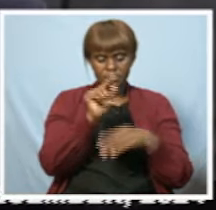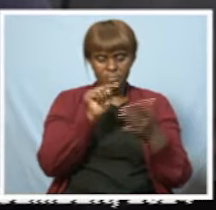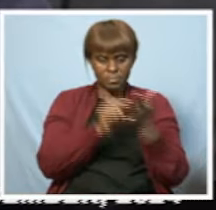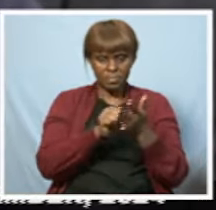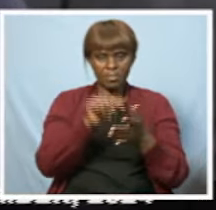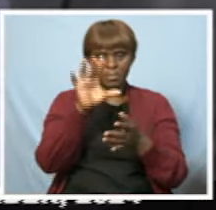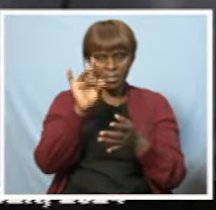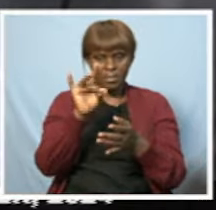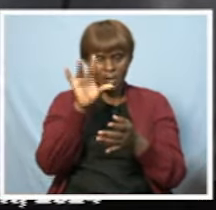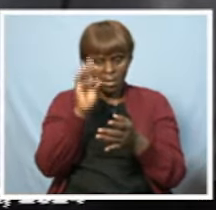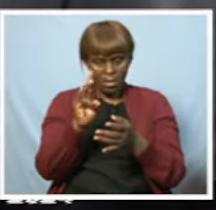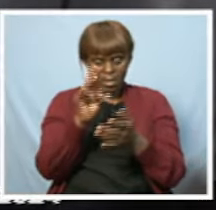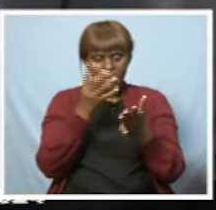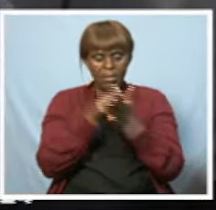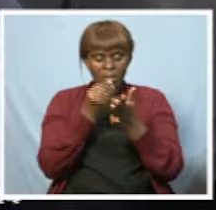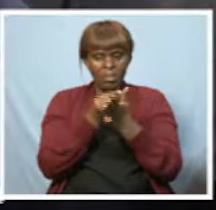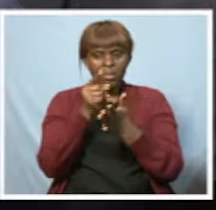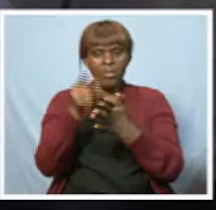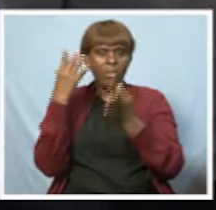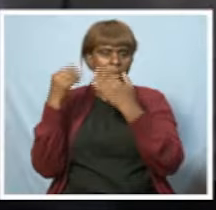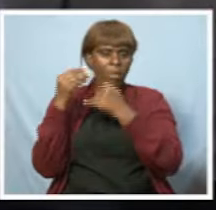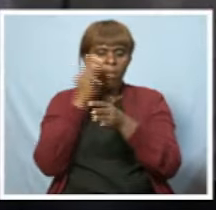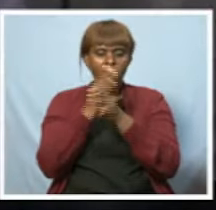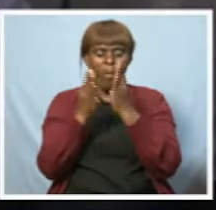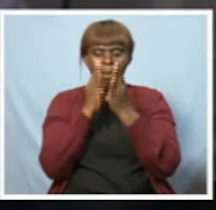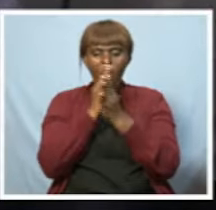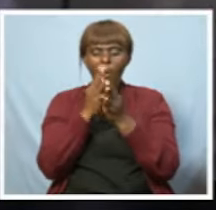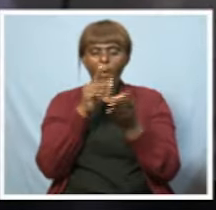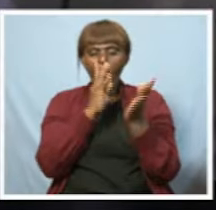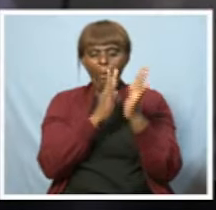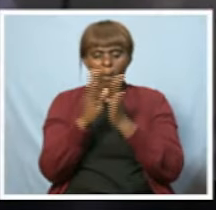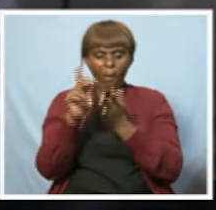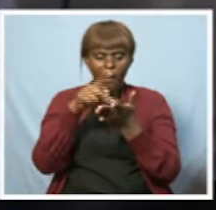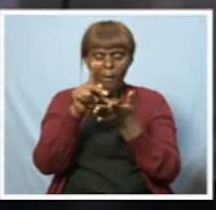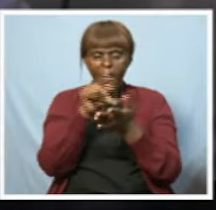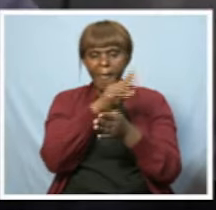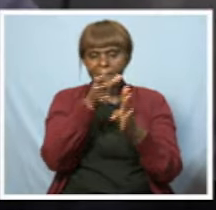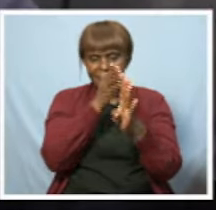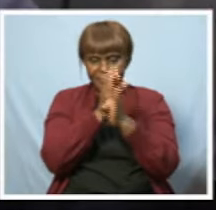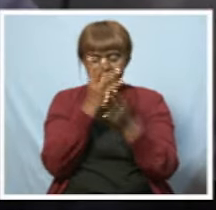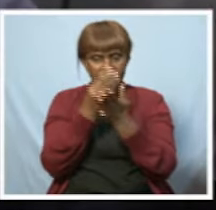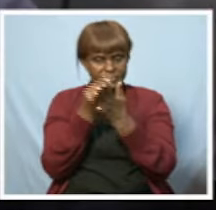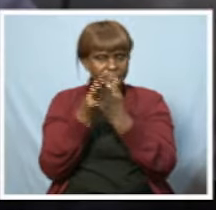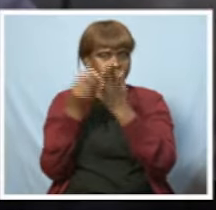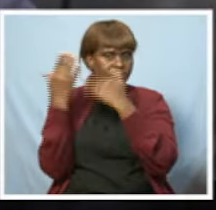132,286.87. The amount which is outstanding to the contractor yet to be paid, this amount is still outstanding,